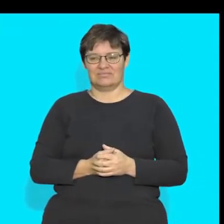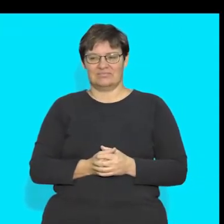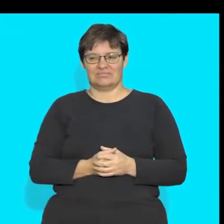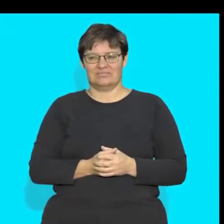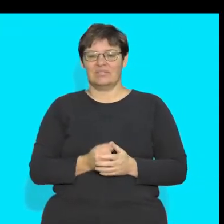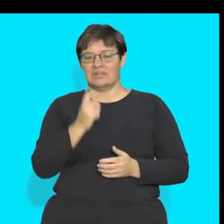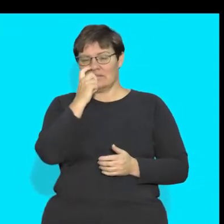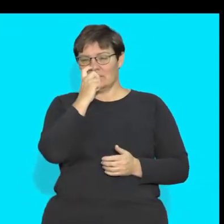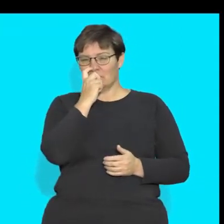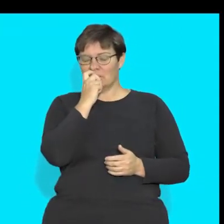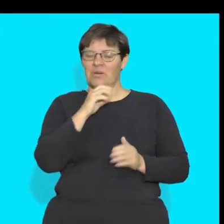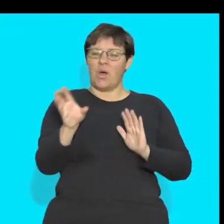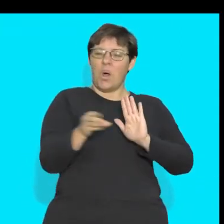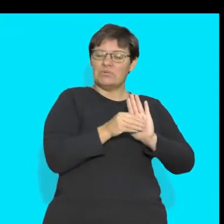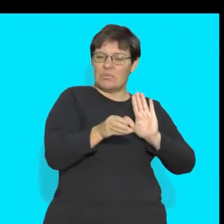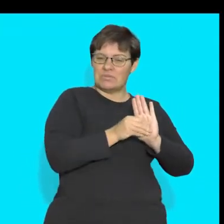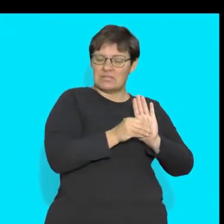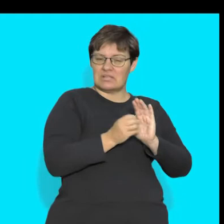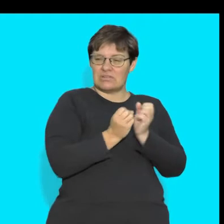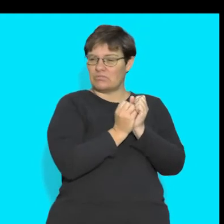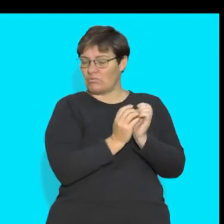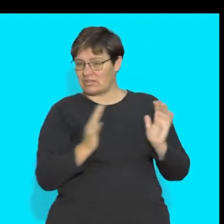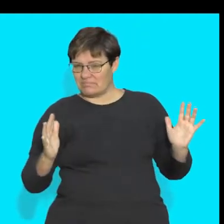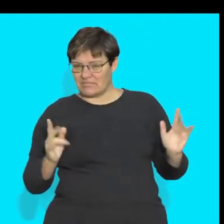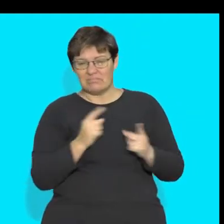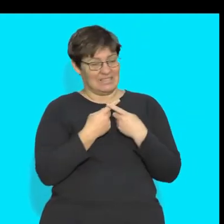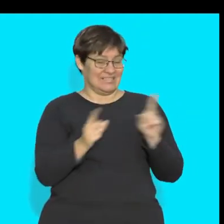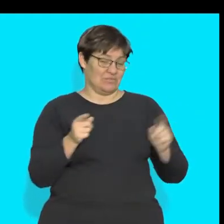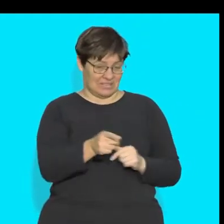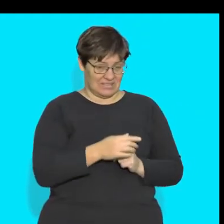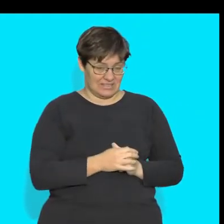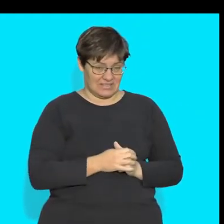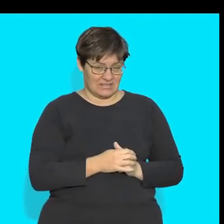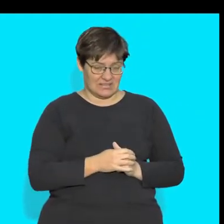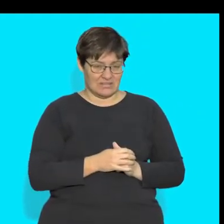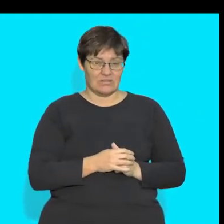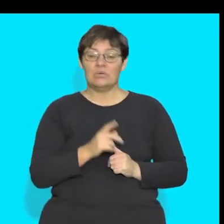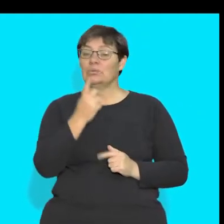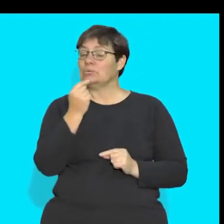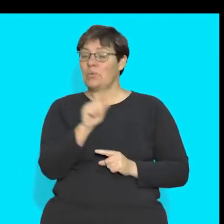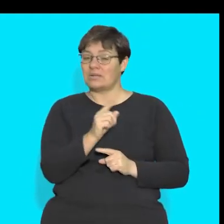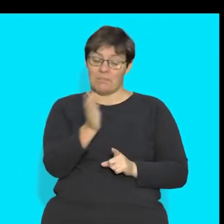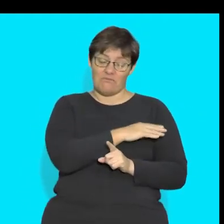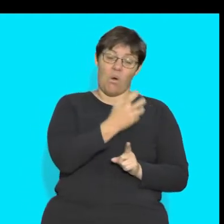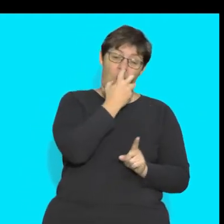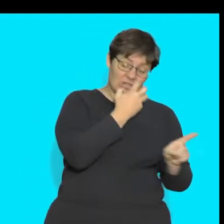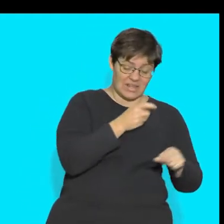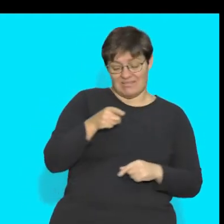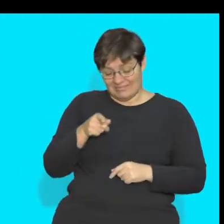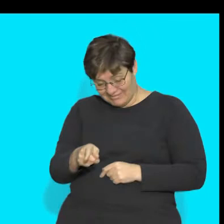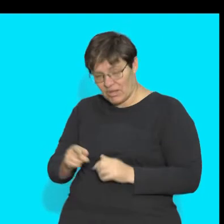When we get to absorption spectrums, this is different. This is done with a cold